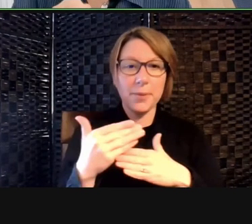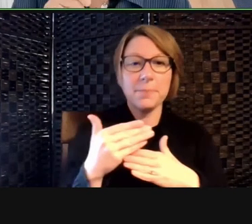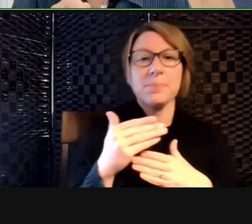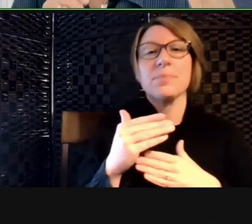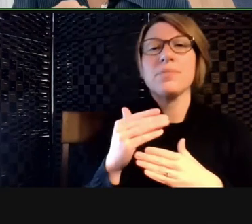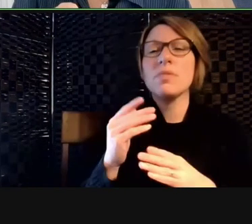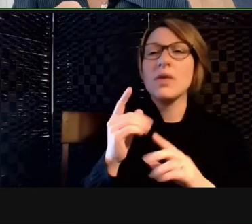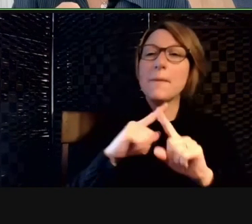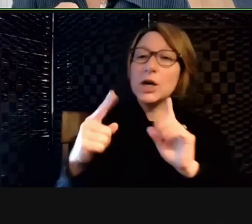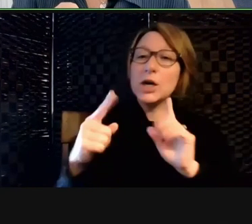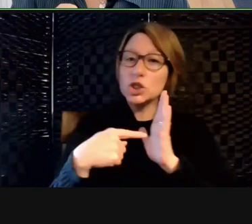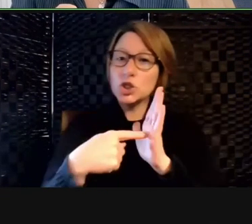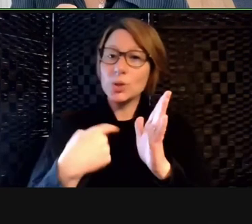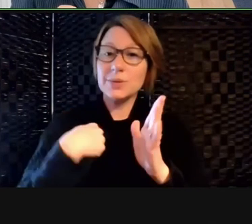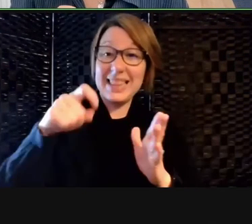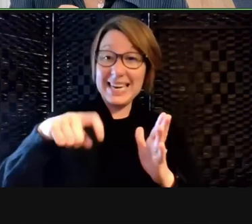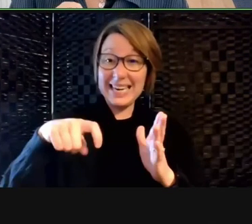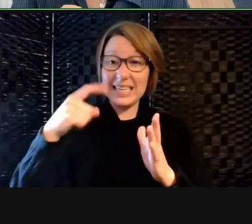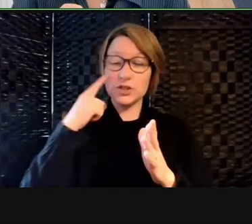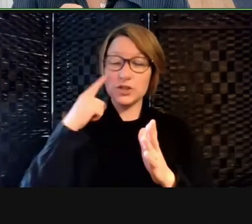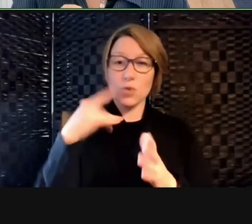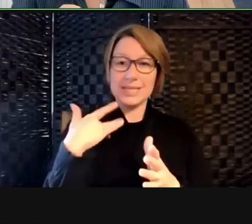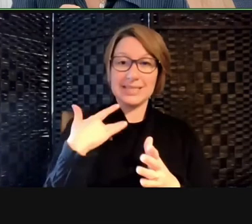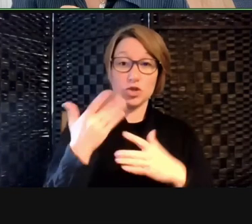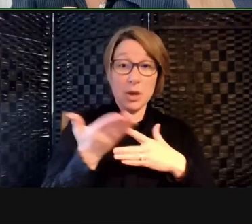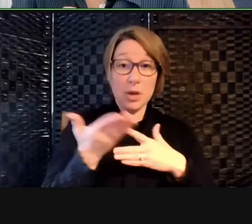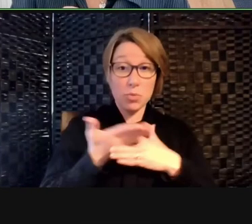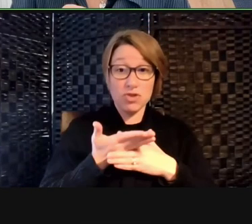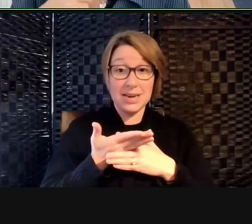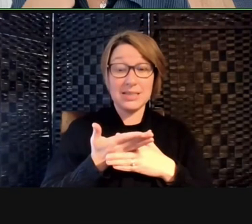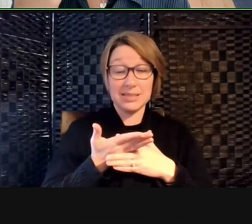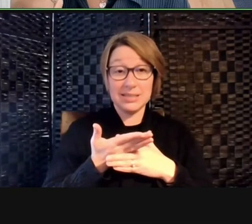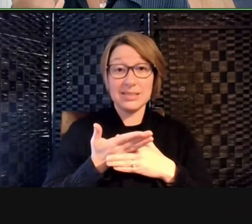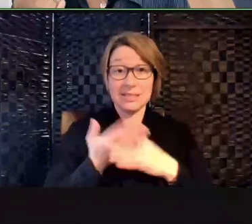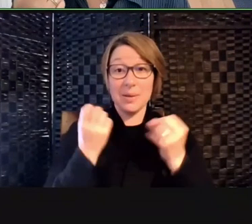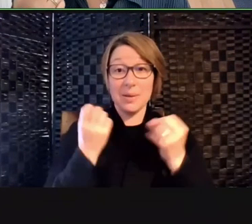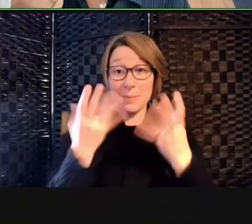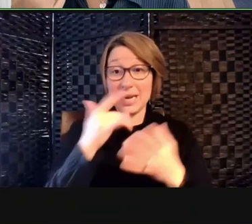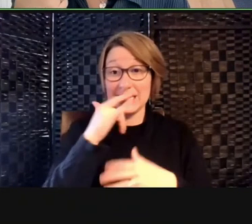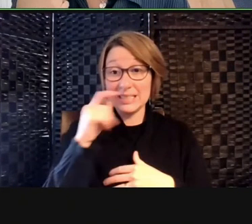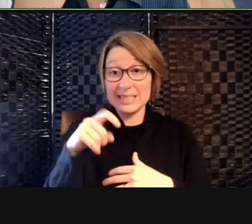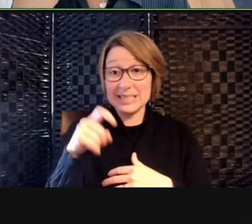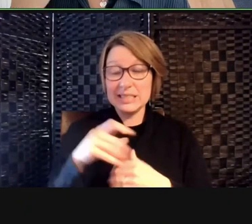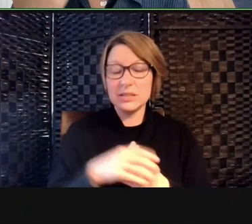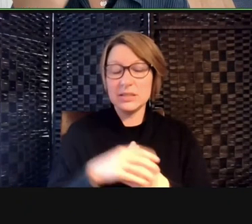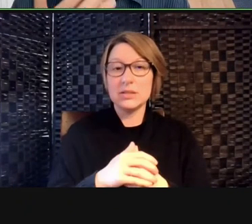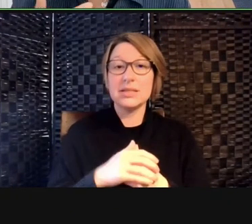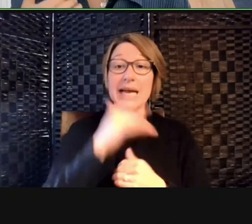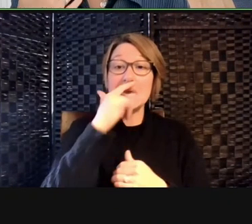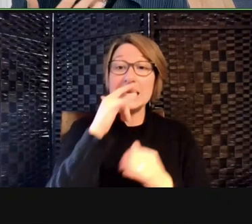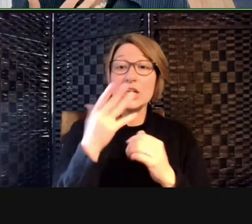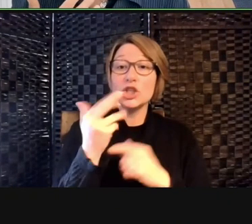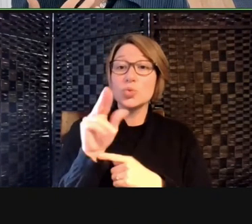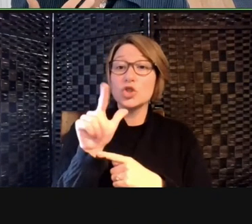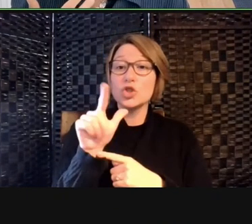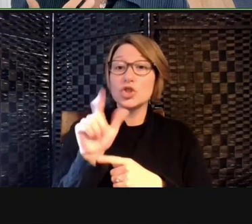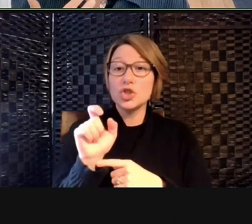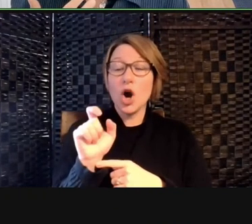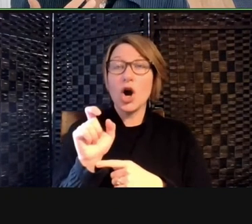to me the need for sensory breaks that a lot of these kids need too. Many kids with charge, because of their inefficient